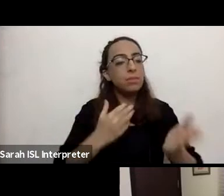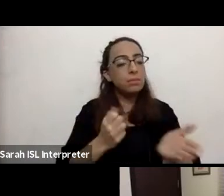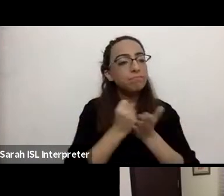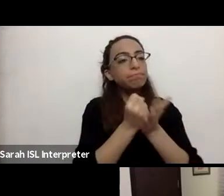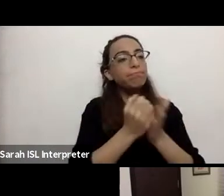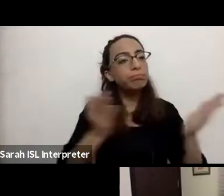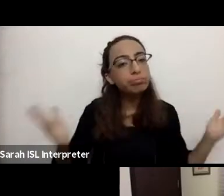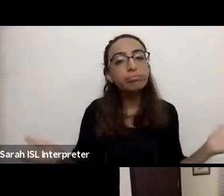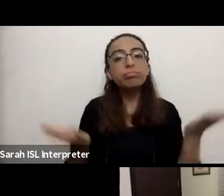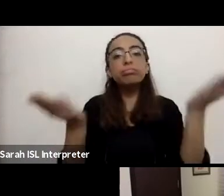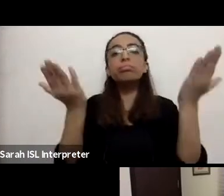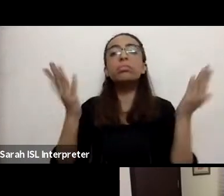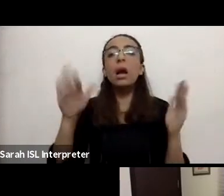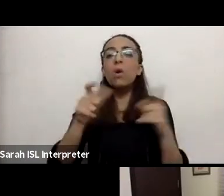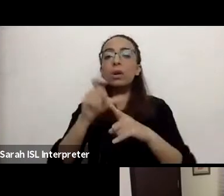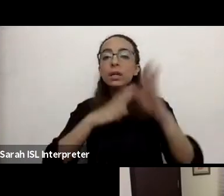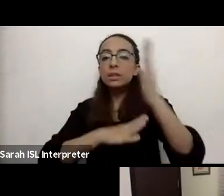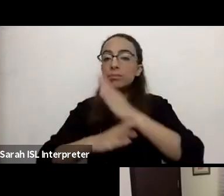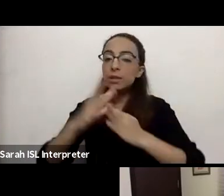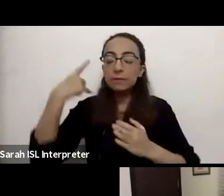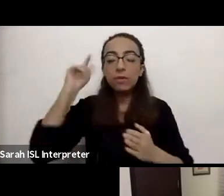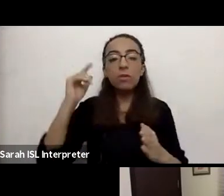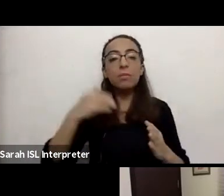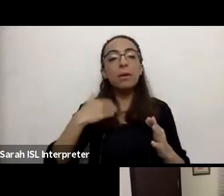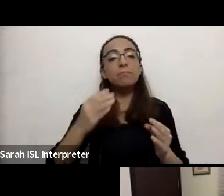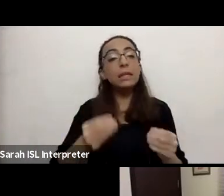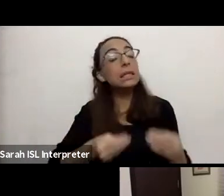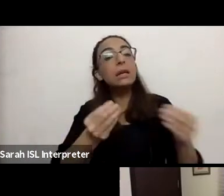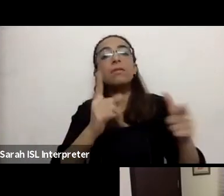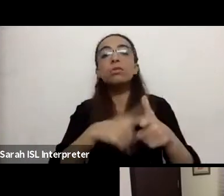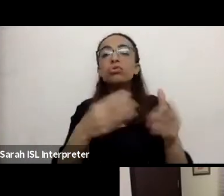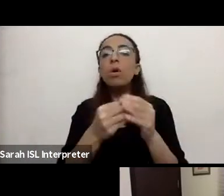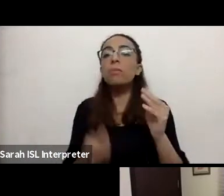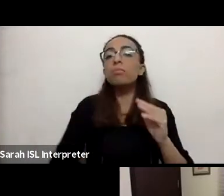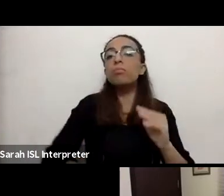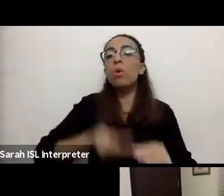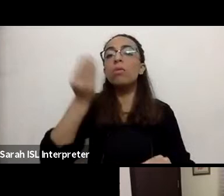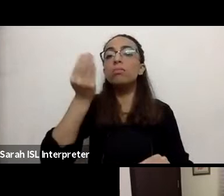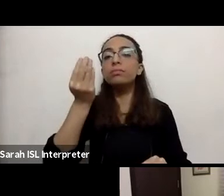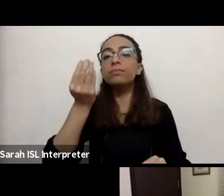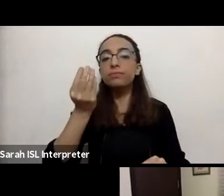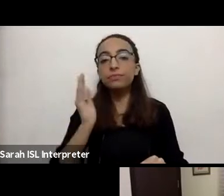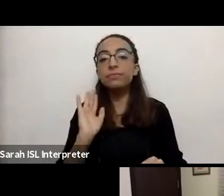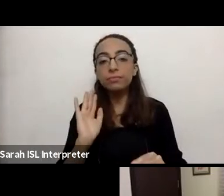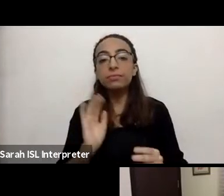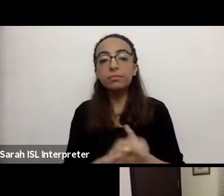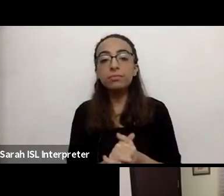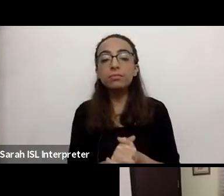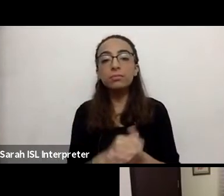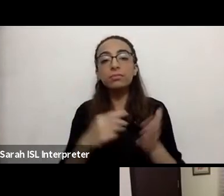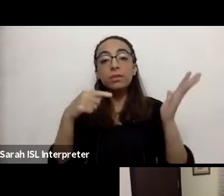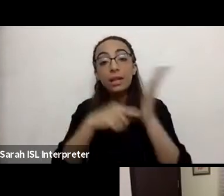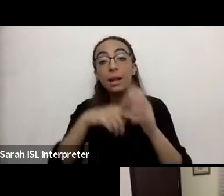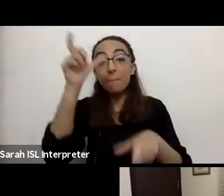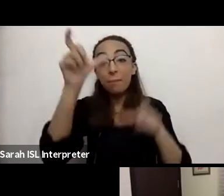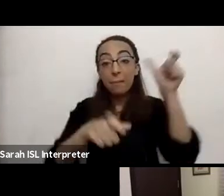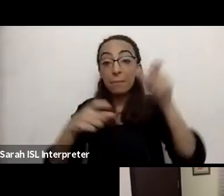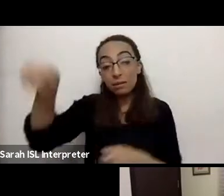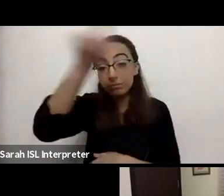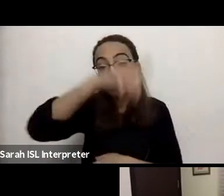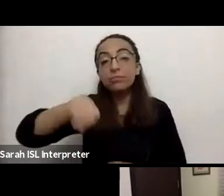the cause of people with disability, to promote employment of people with disabilities. And it is these people who